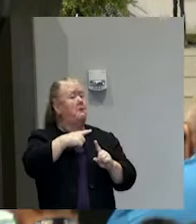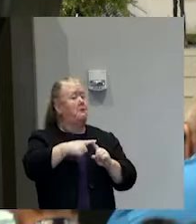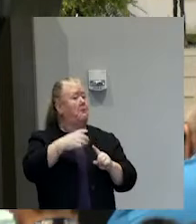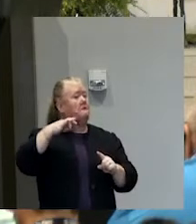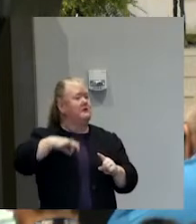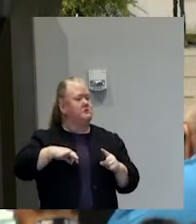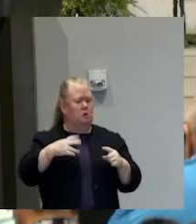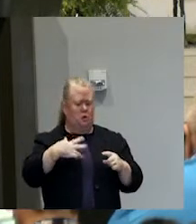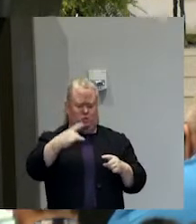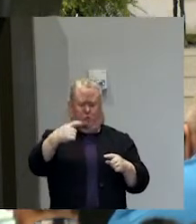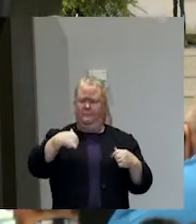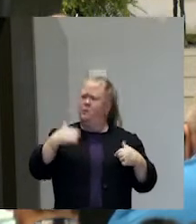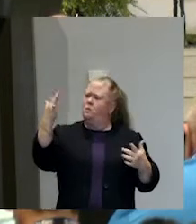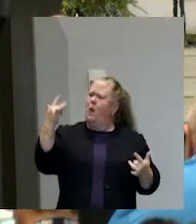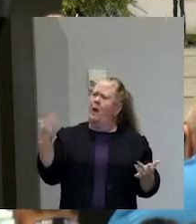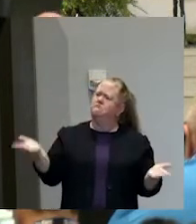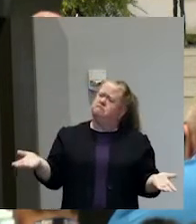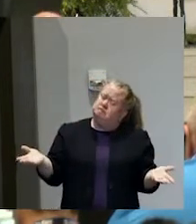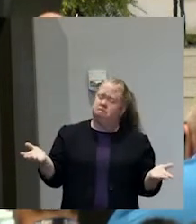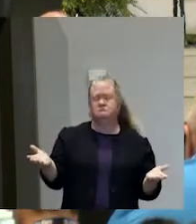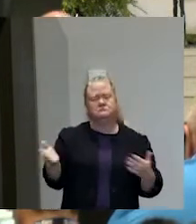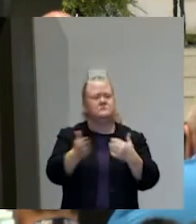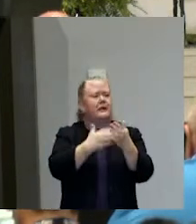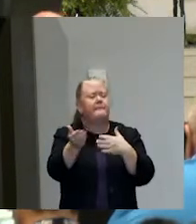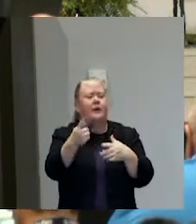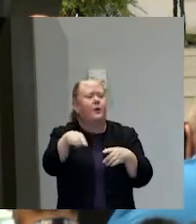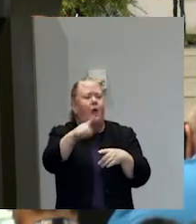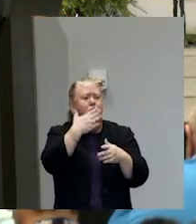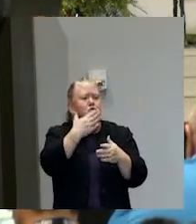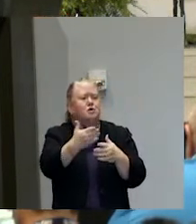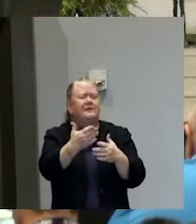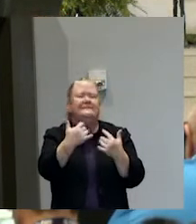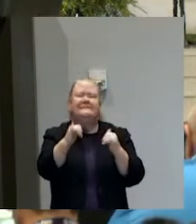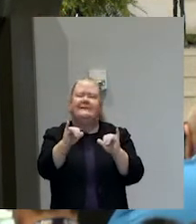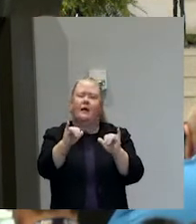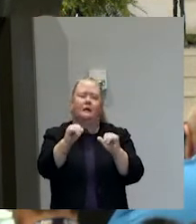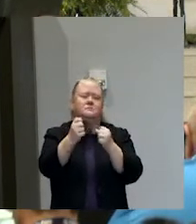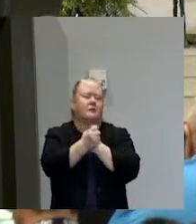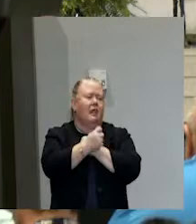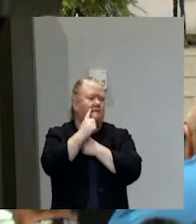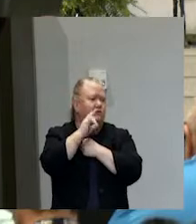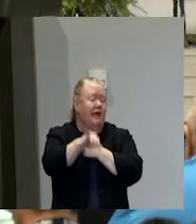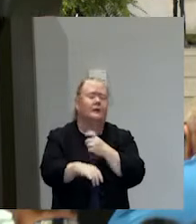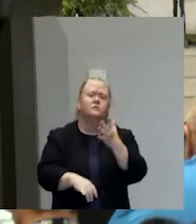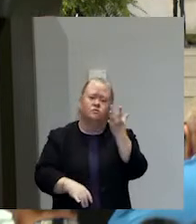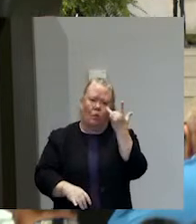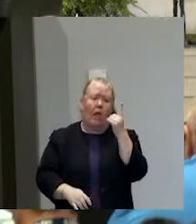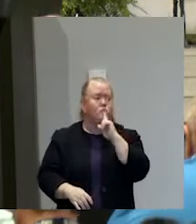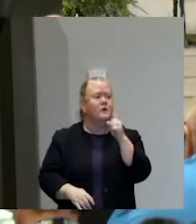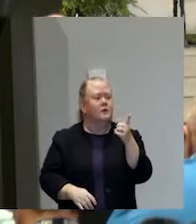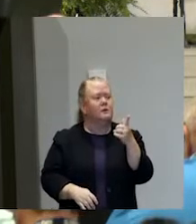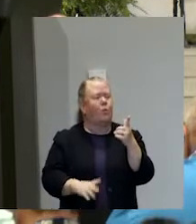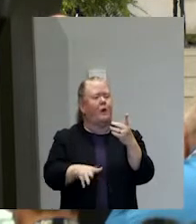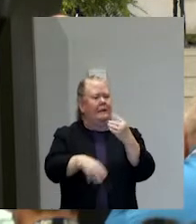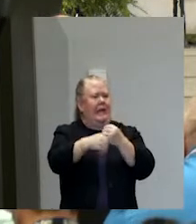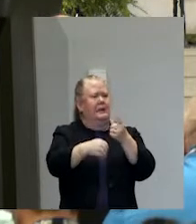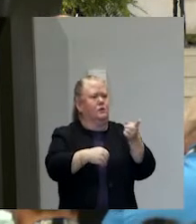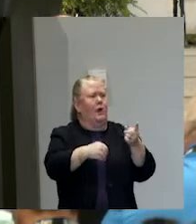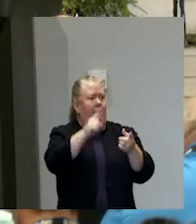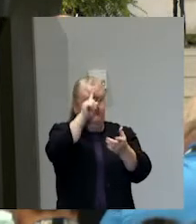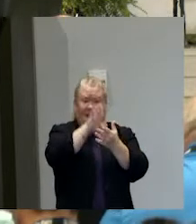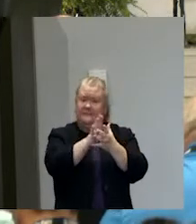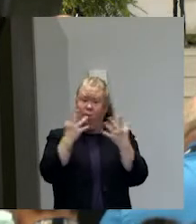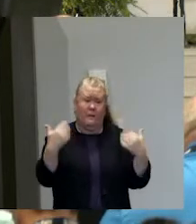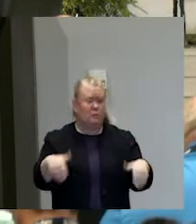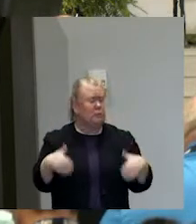over you, there's just, I mean, no matter how great you are, there's such a big luck aspect to it. And that's why I just really want to piggyback on this, and I believe in it so much